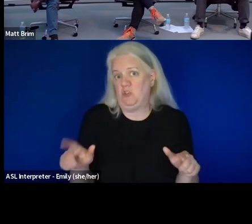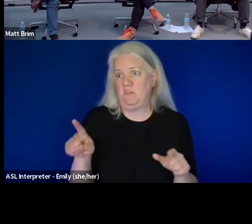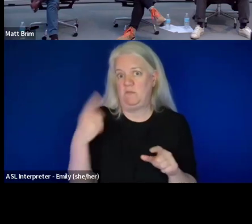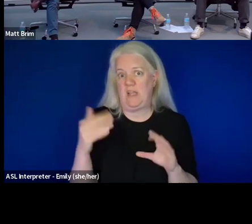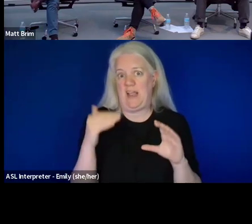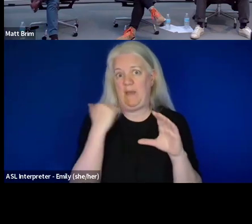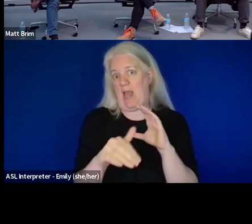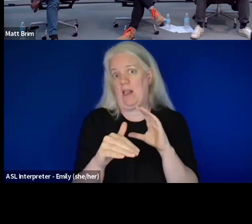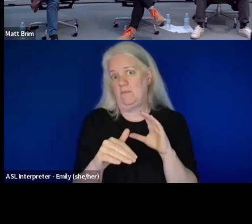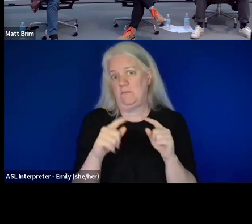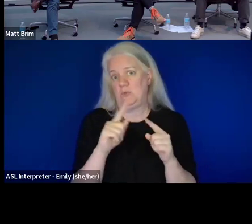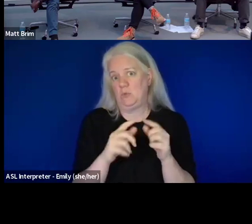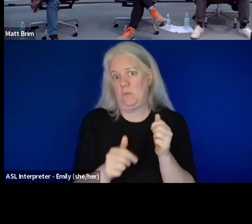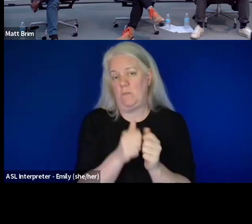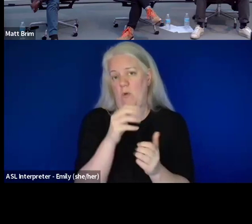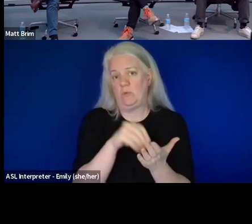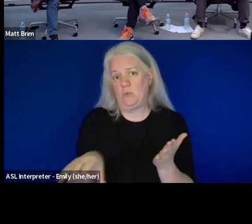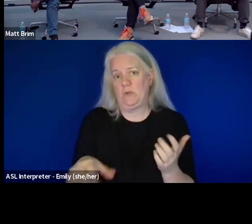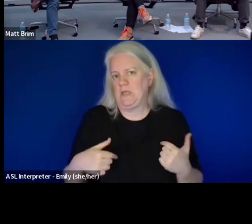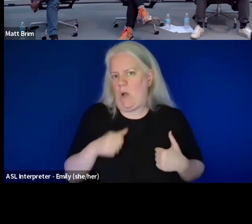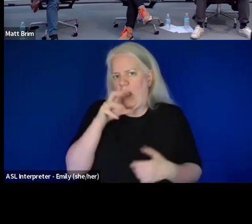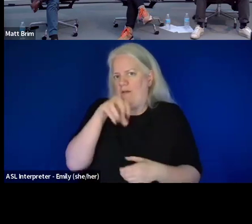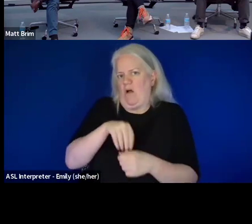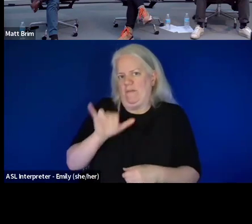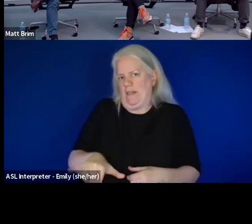most students, which I wasn't a part of that part.